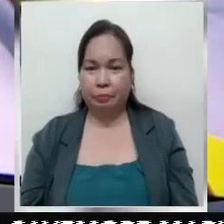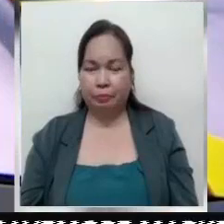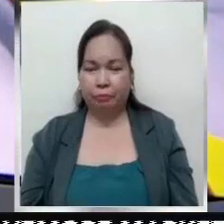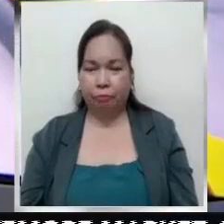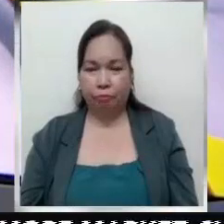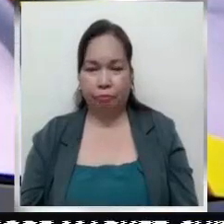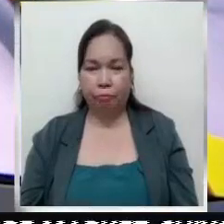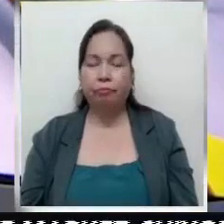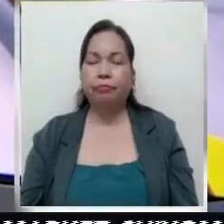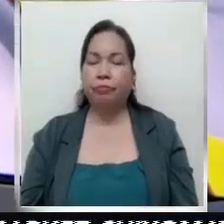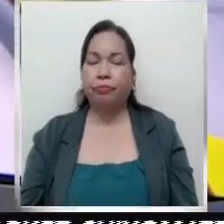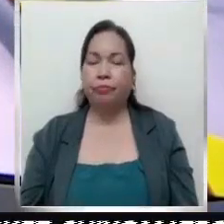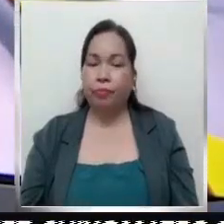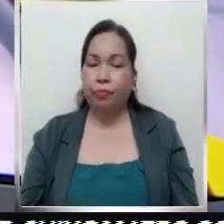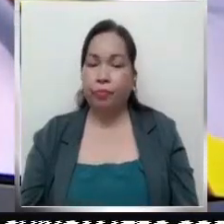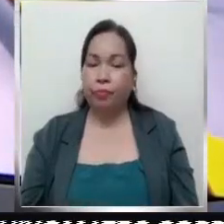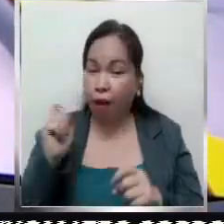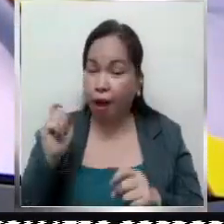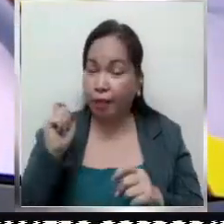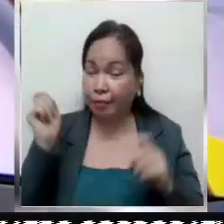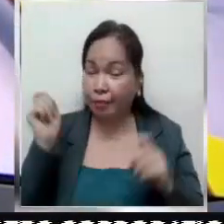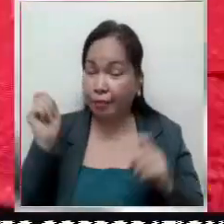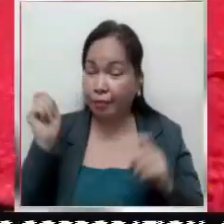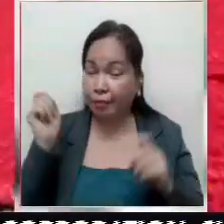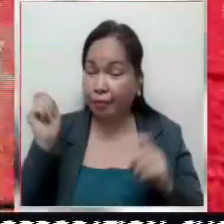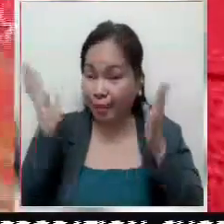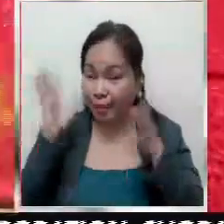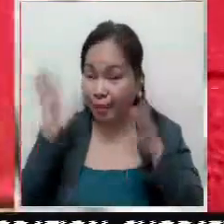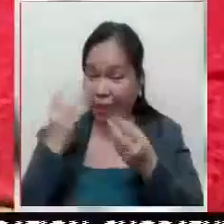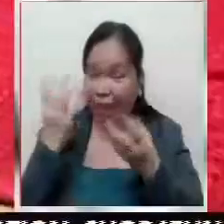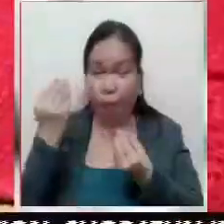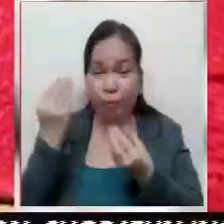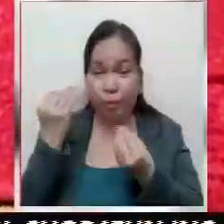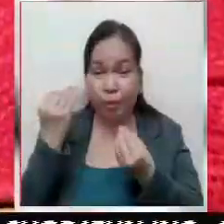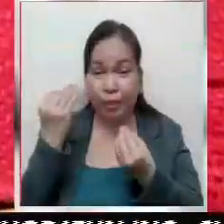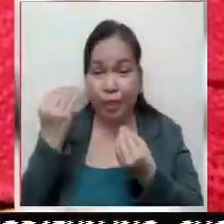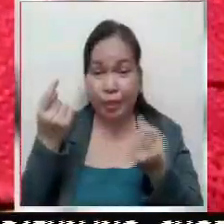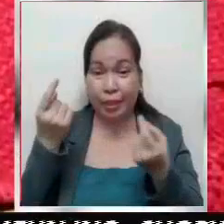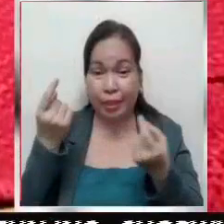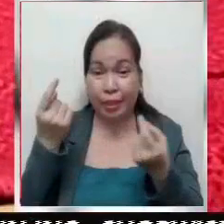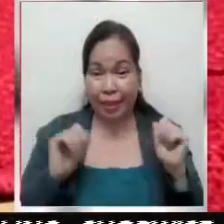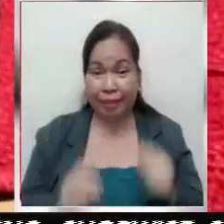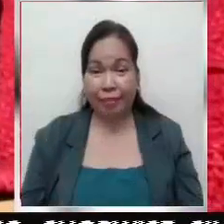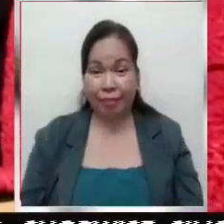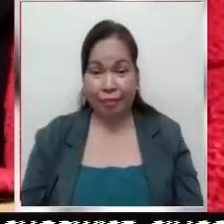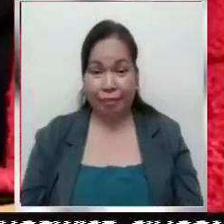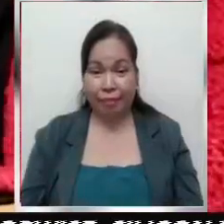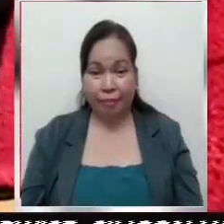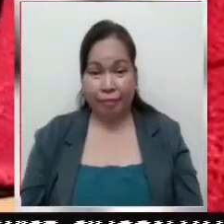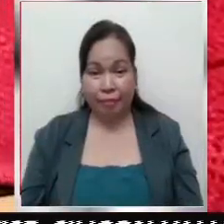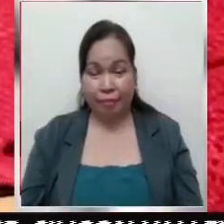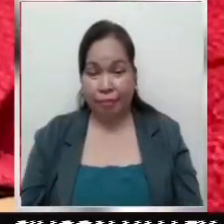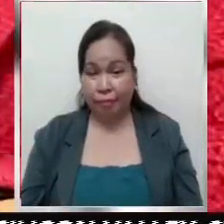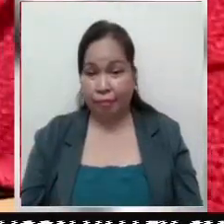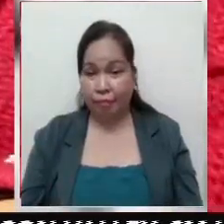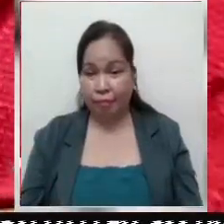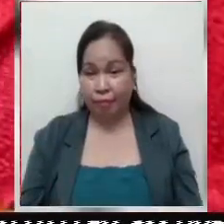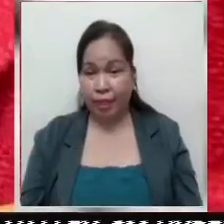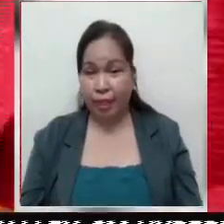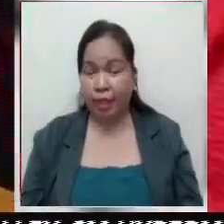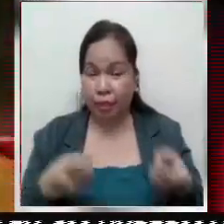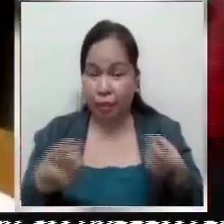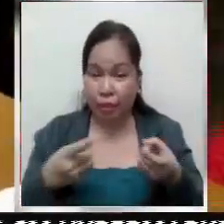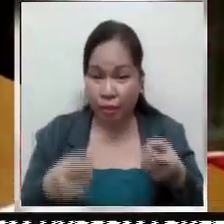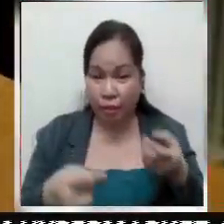Mabilis na chika tayo para updated sa showbiz happenings. Very thankful ang director ng animated film na Itim